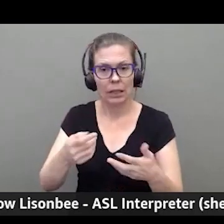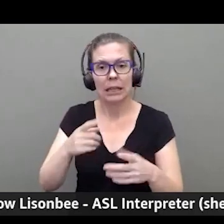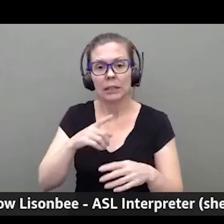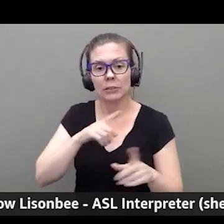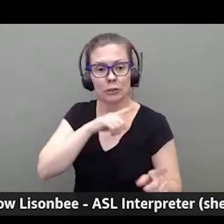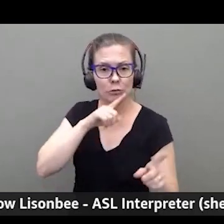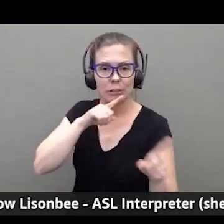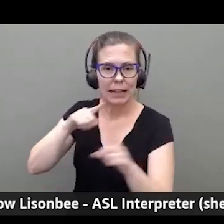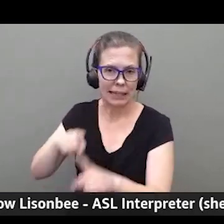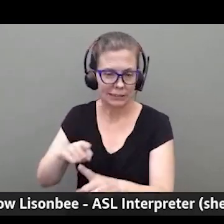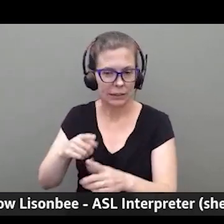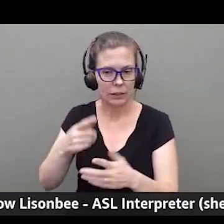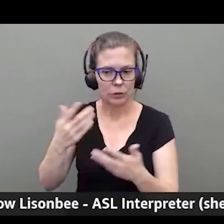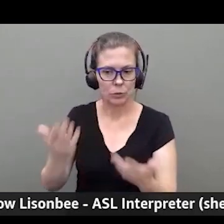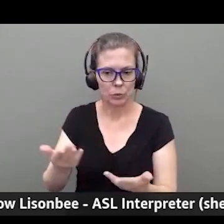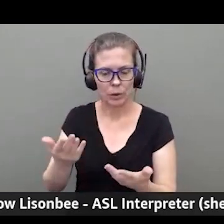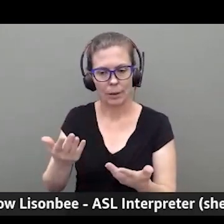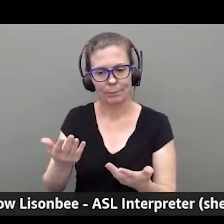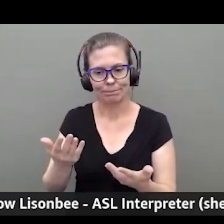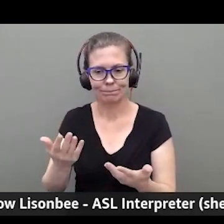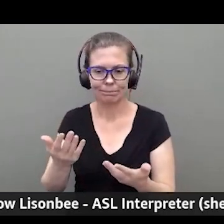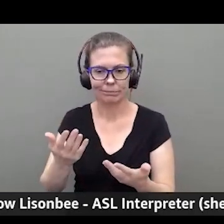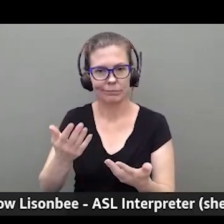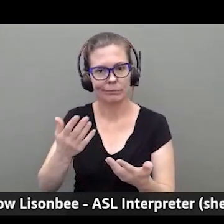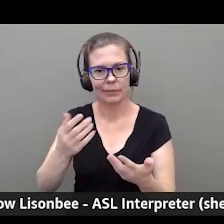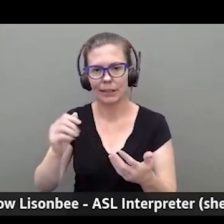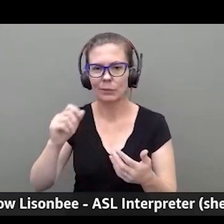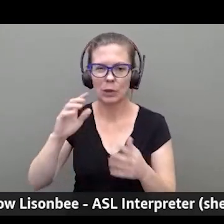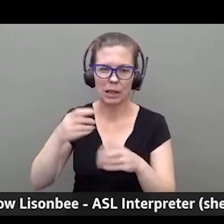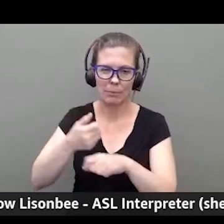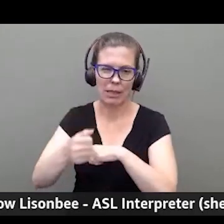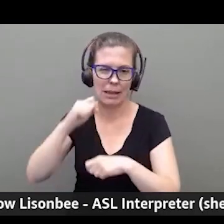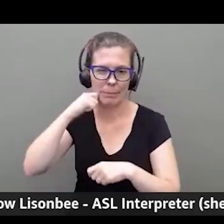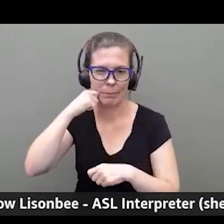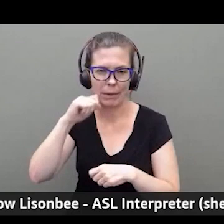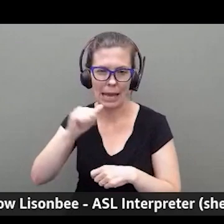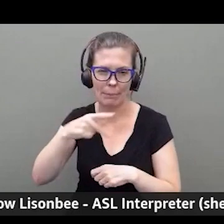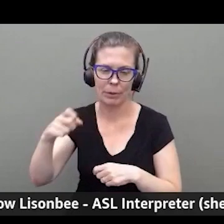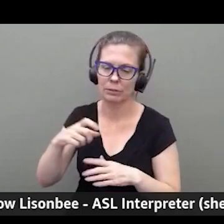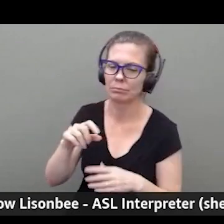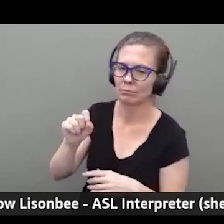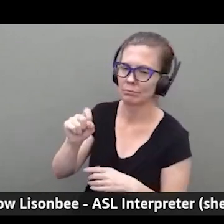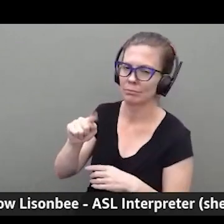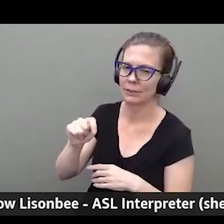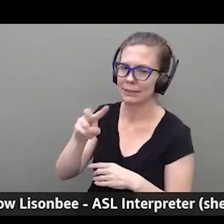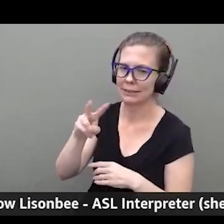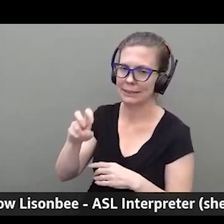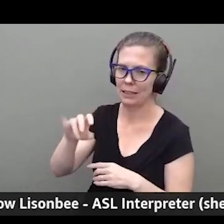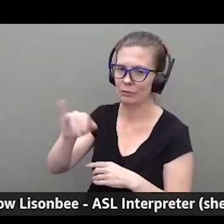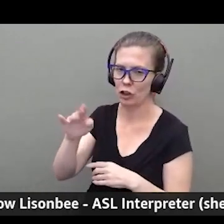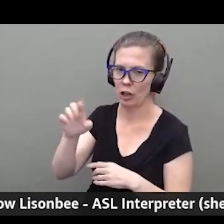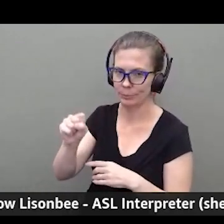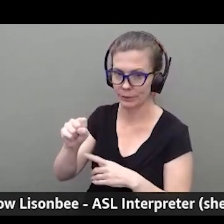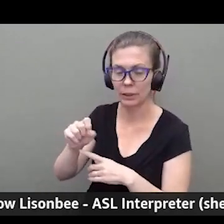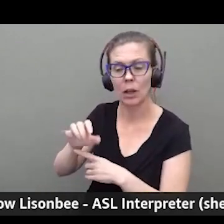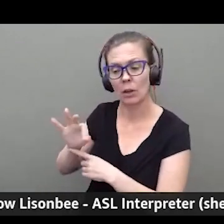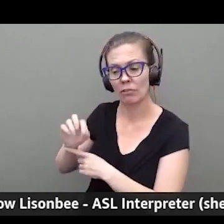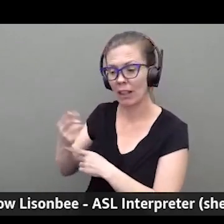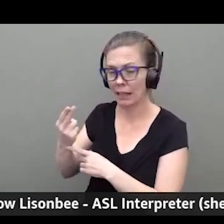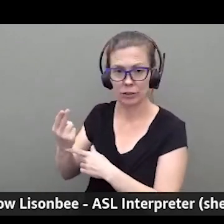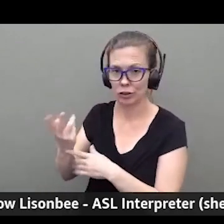reaction to the it's Apple's fault or it's Steve Jobs' fault. When Flash was killed, we